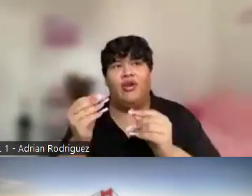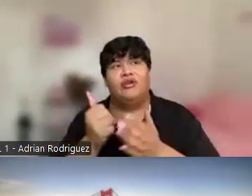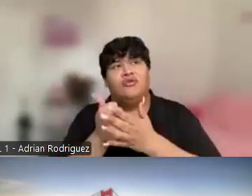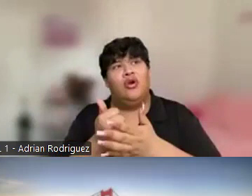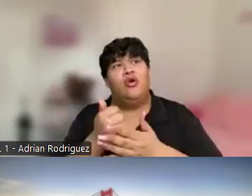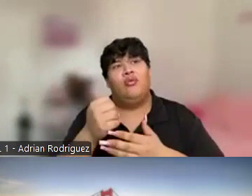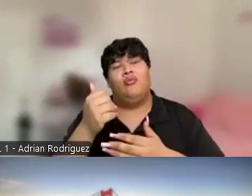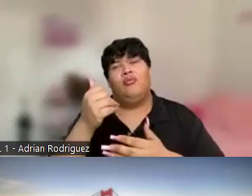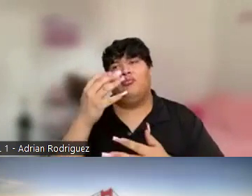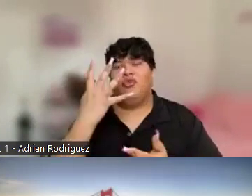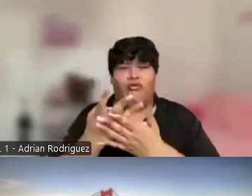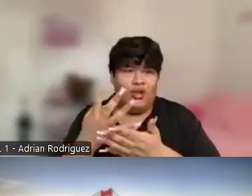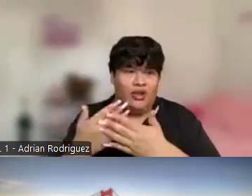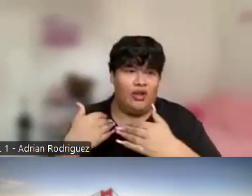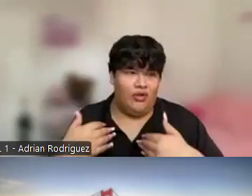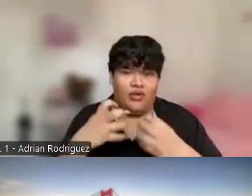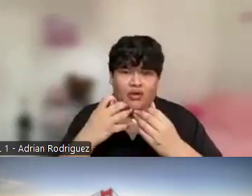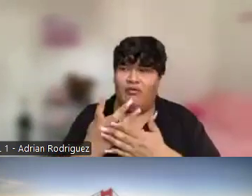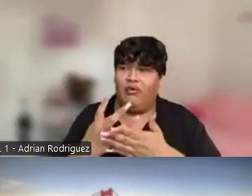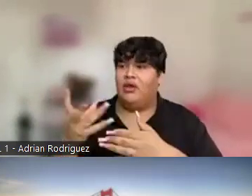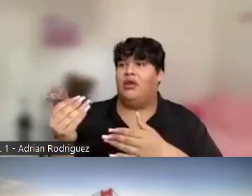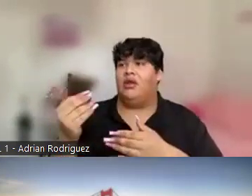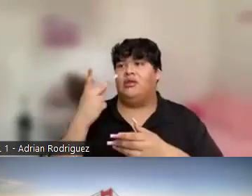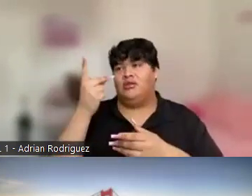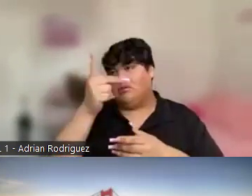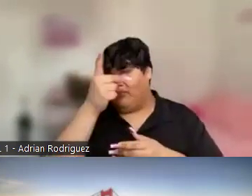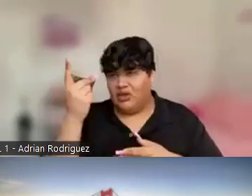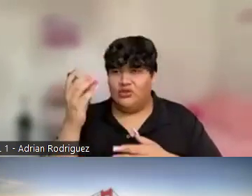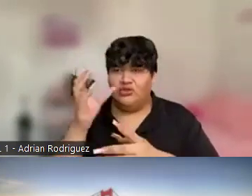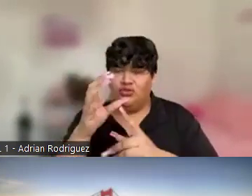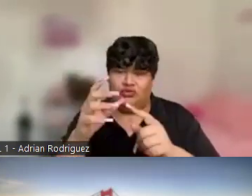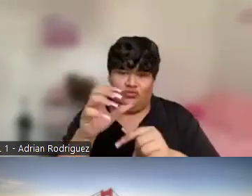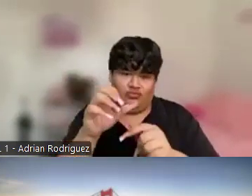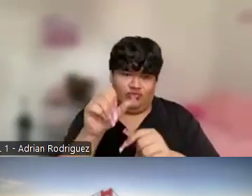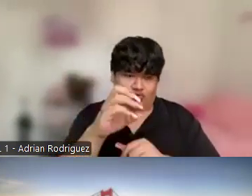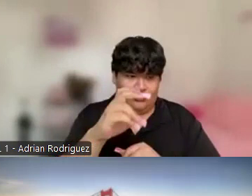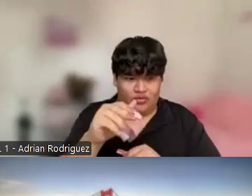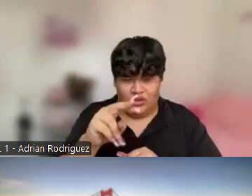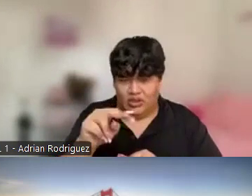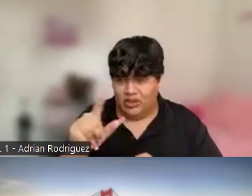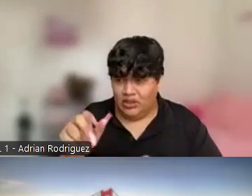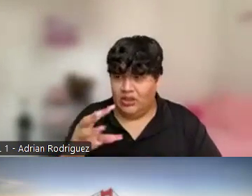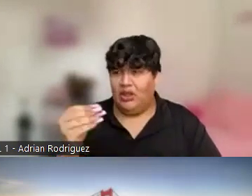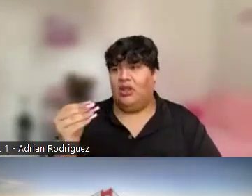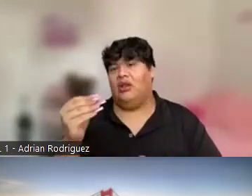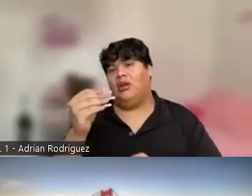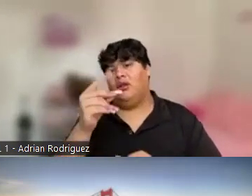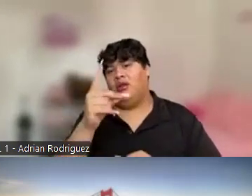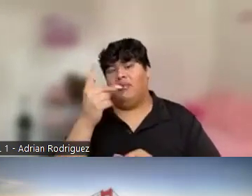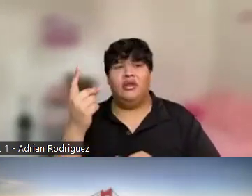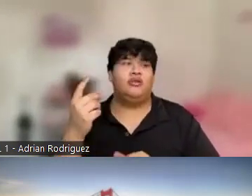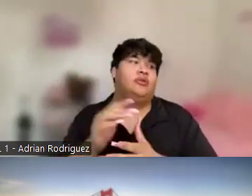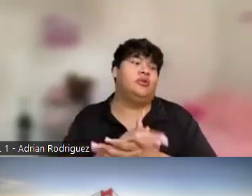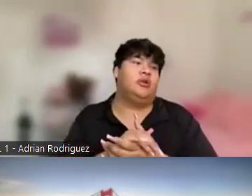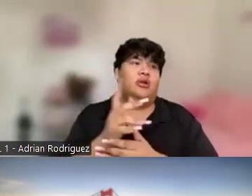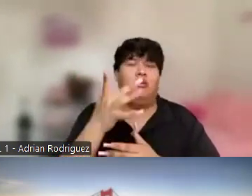providers understand the dementia screening quality measure and to consider how we might, because